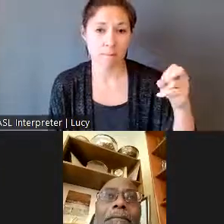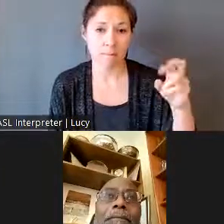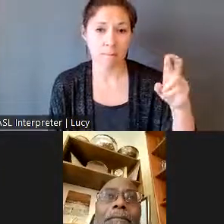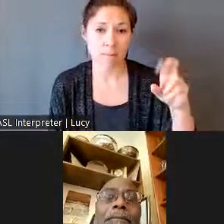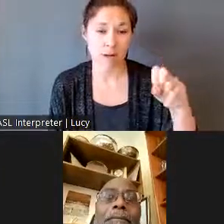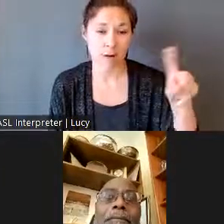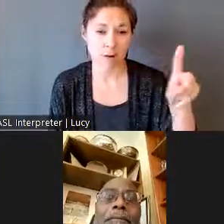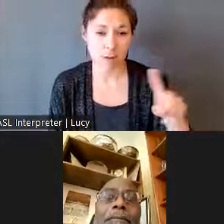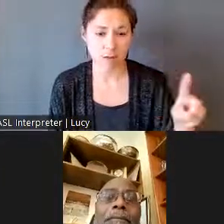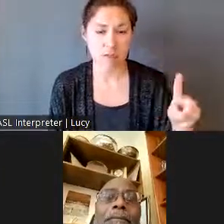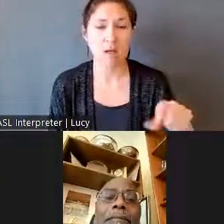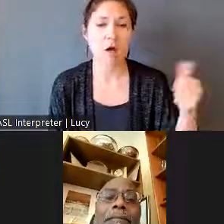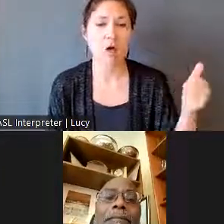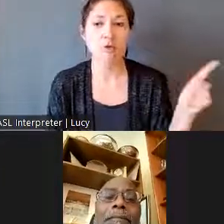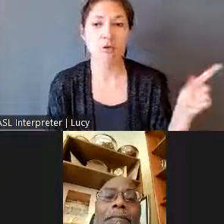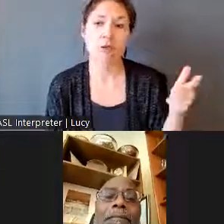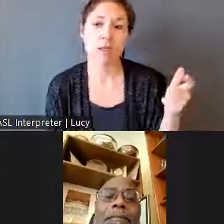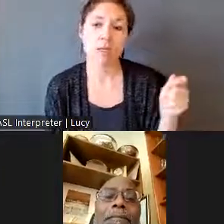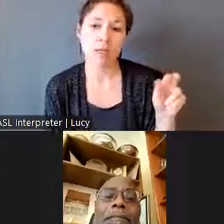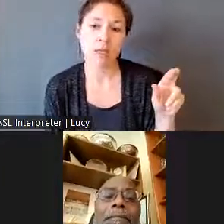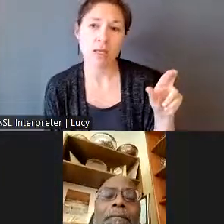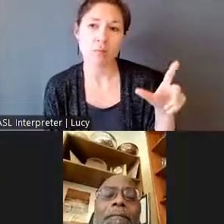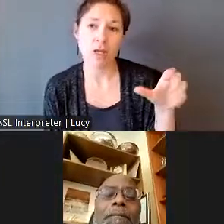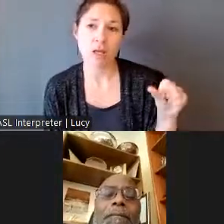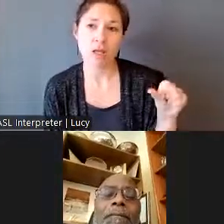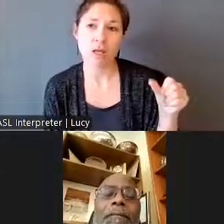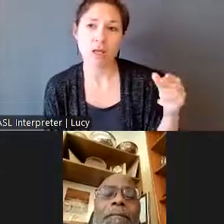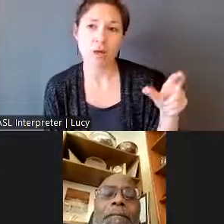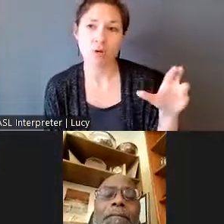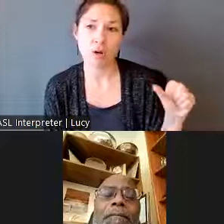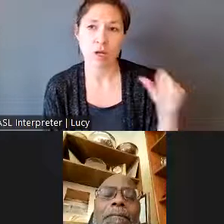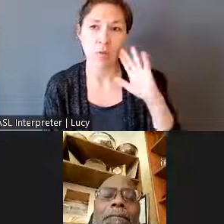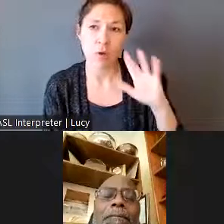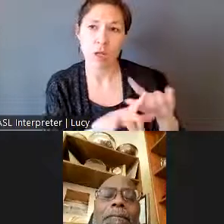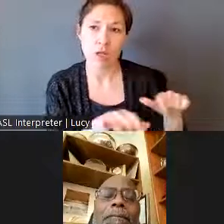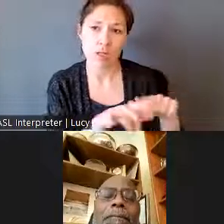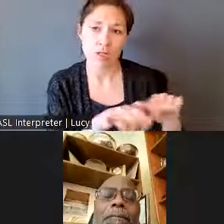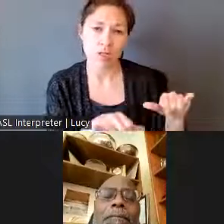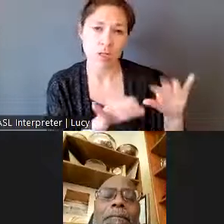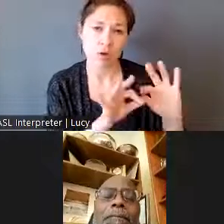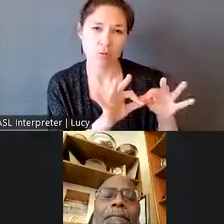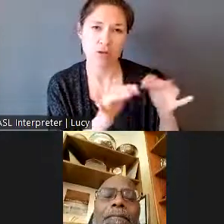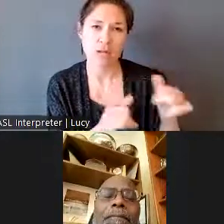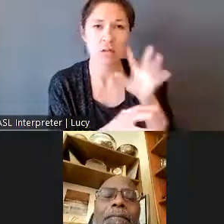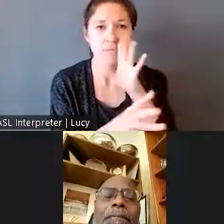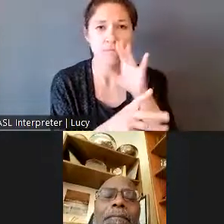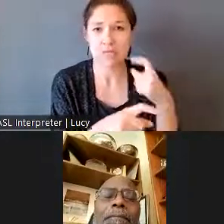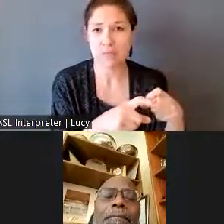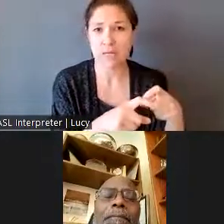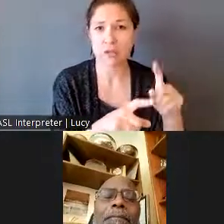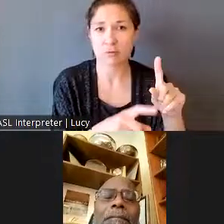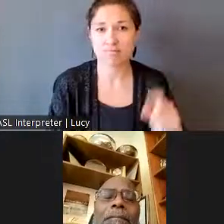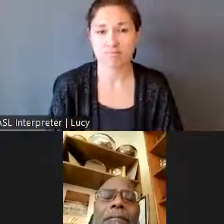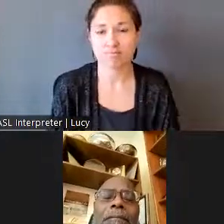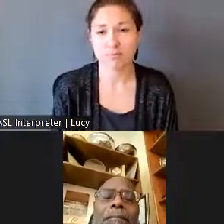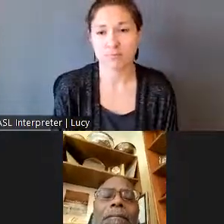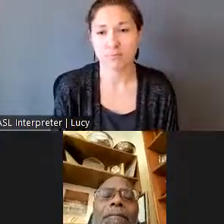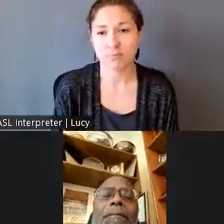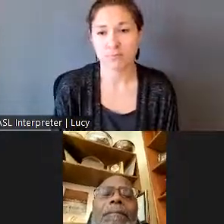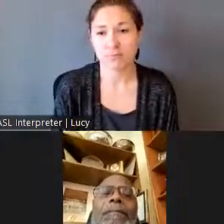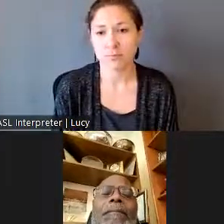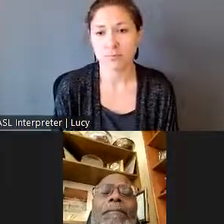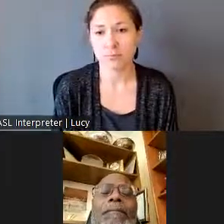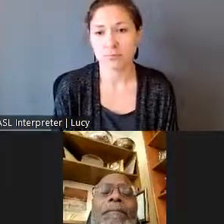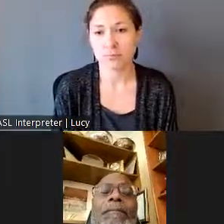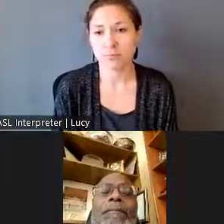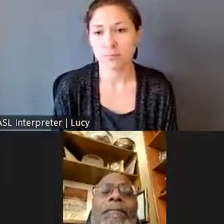be providing simultaneous interpretation. And now I'll say this in Spanish. Buenos días, mi nombre es Erika Pérez y vamos a estar